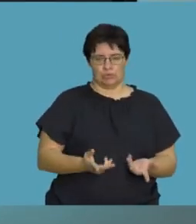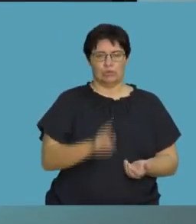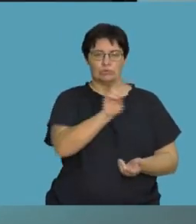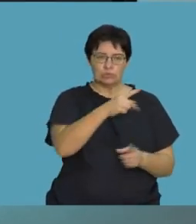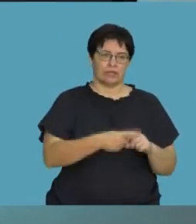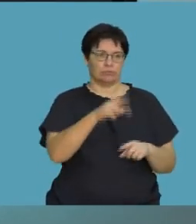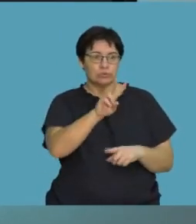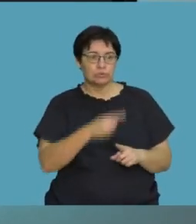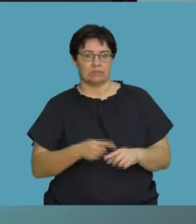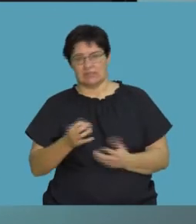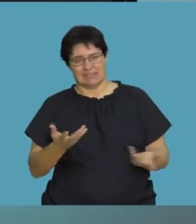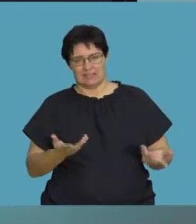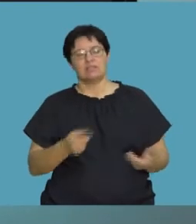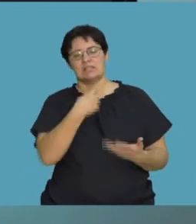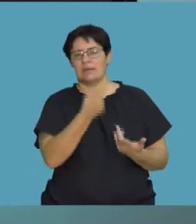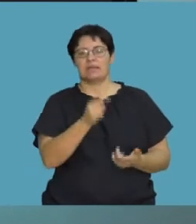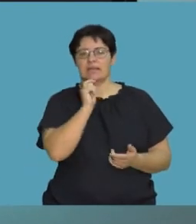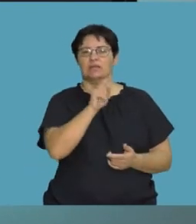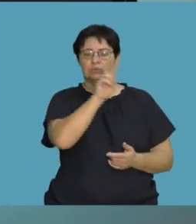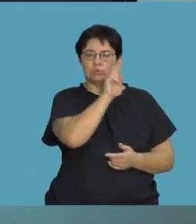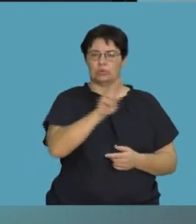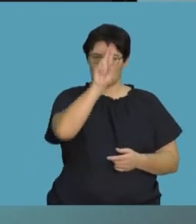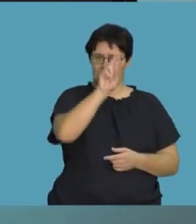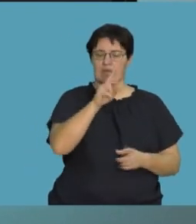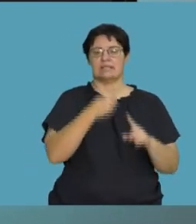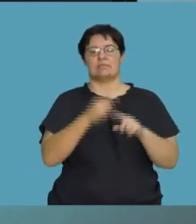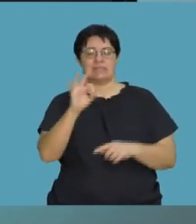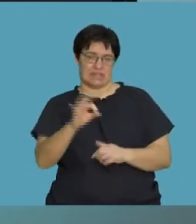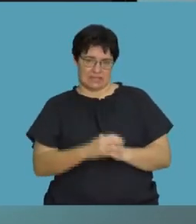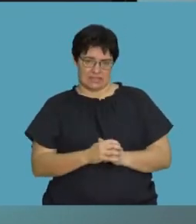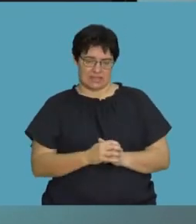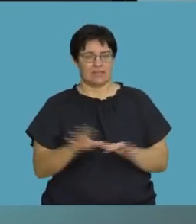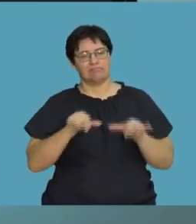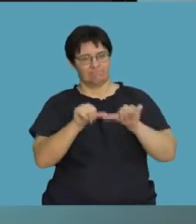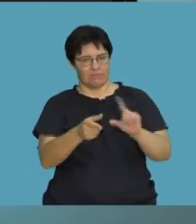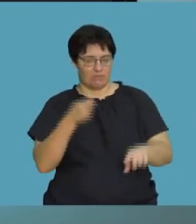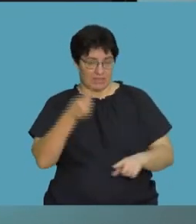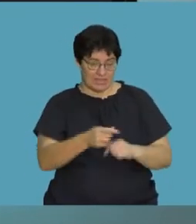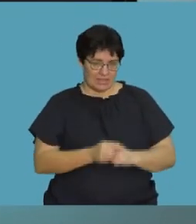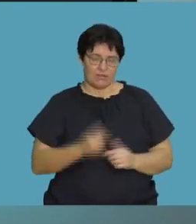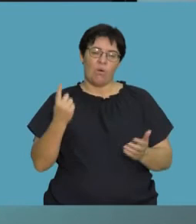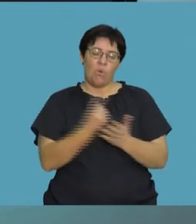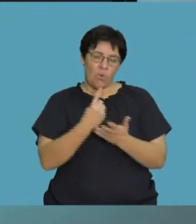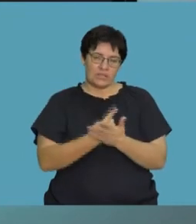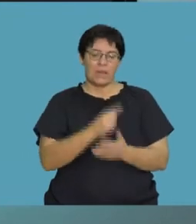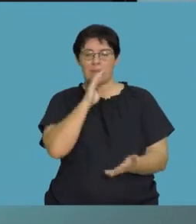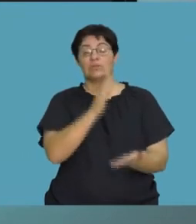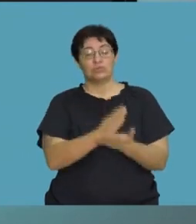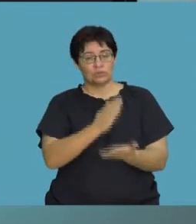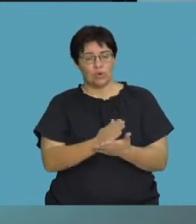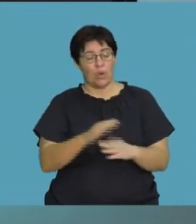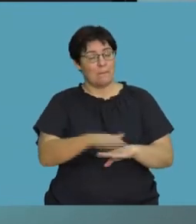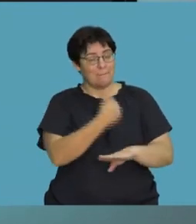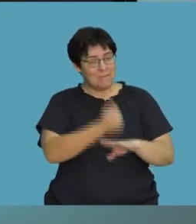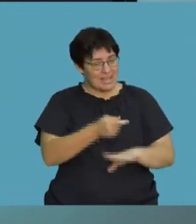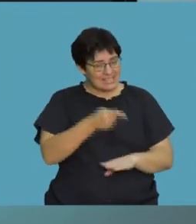can just go straight to saying 2 squared times 3 and then continue from there. So always make sure that you change your